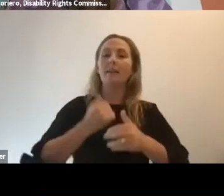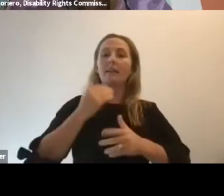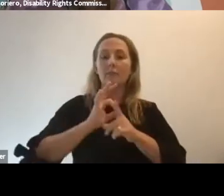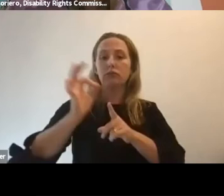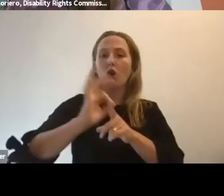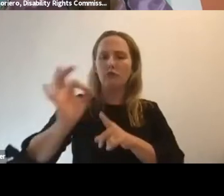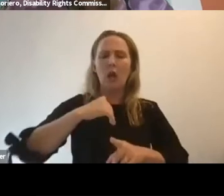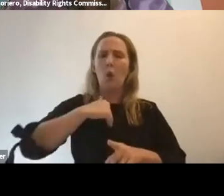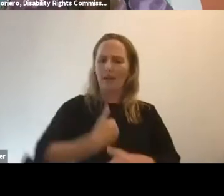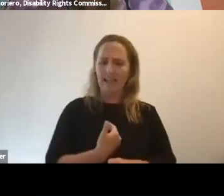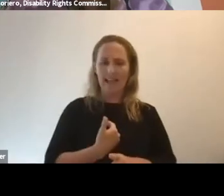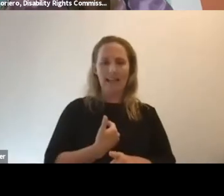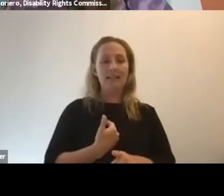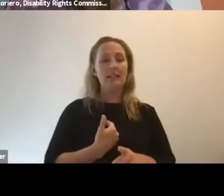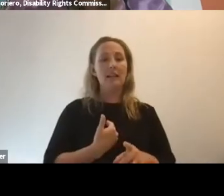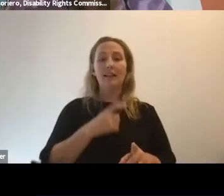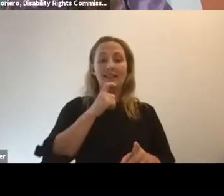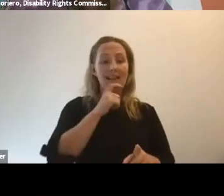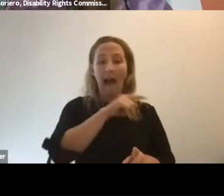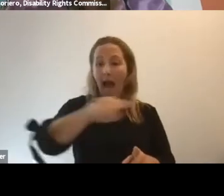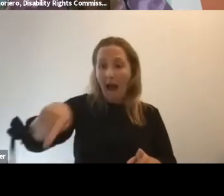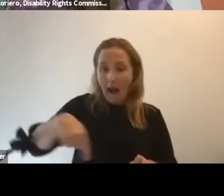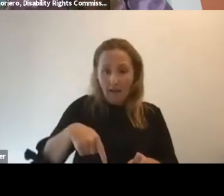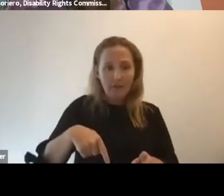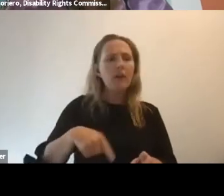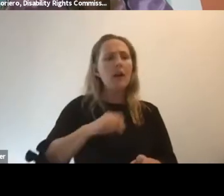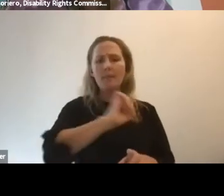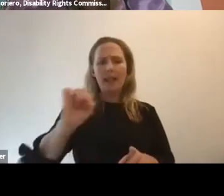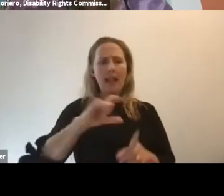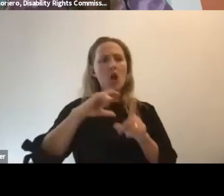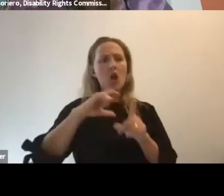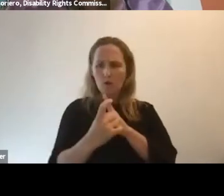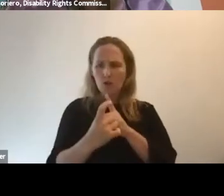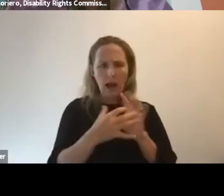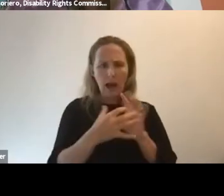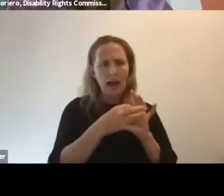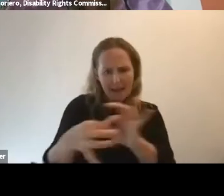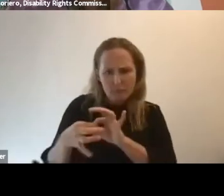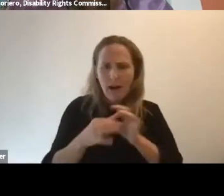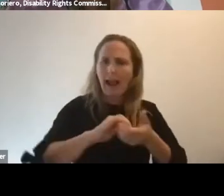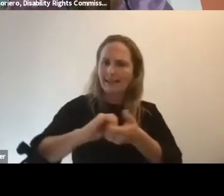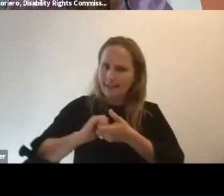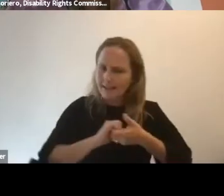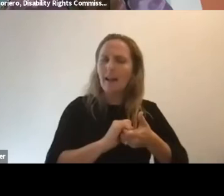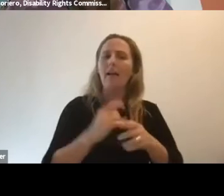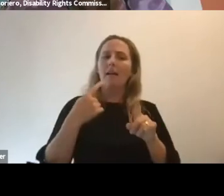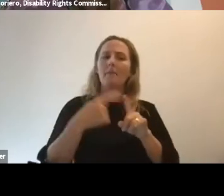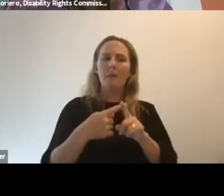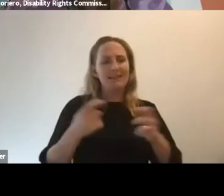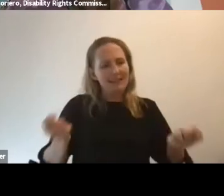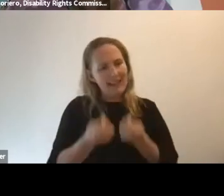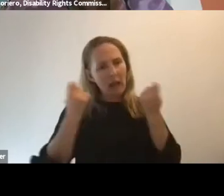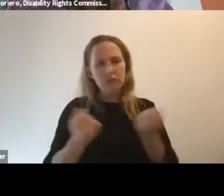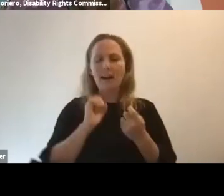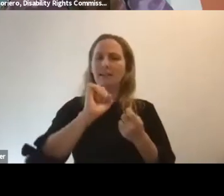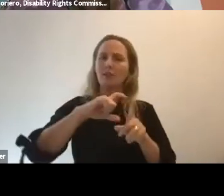we embrace the cultures and encourage that, because our people certainly got a lot out of that. And we got